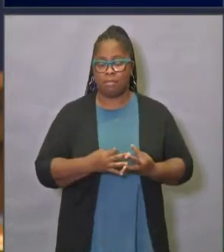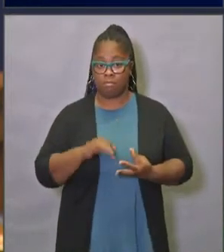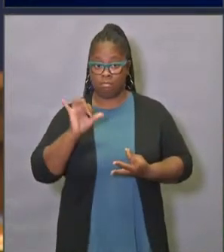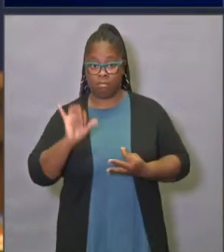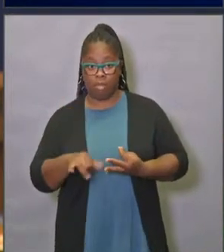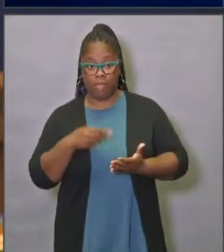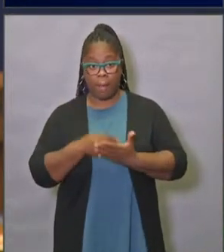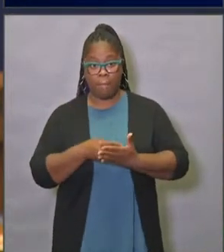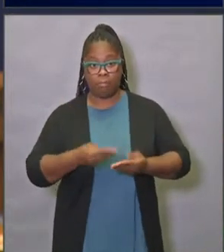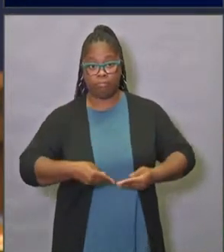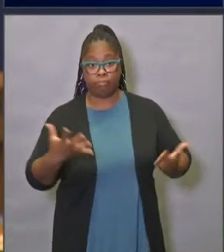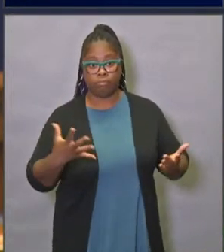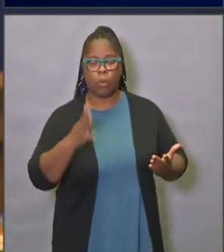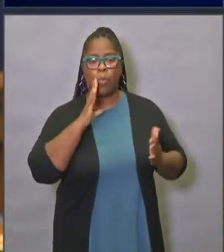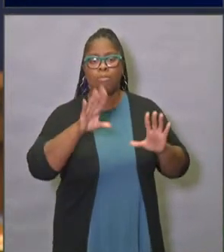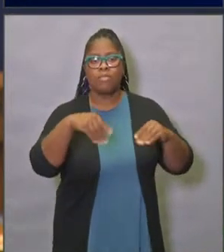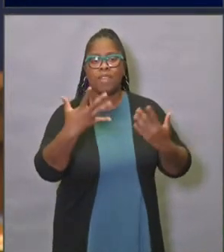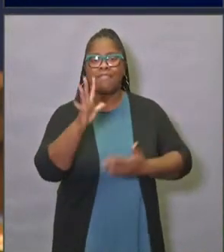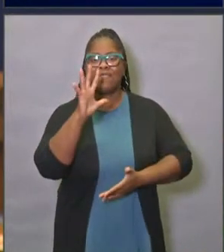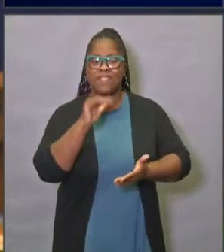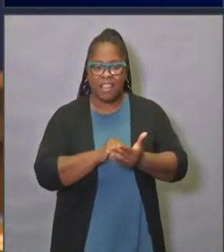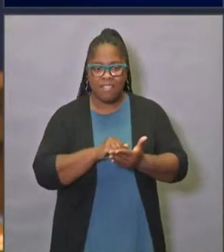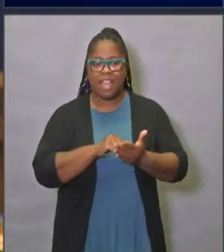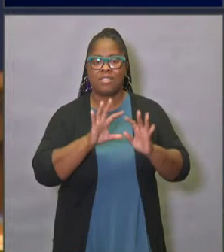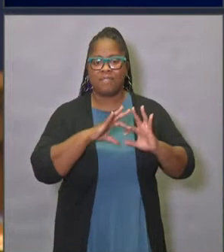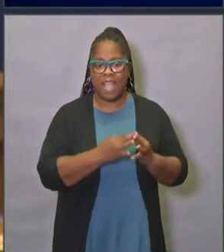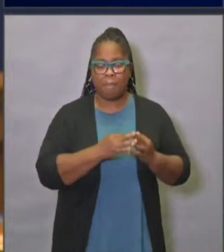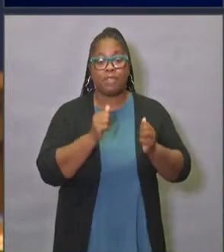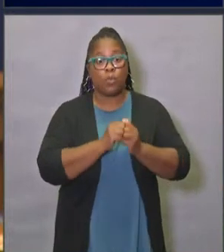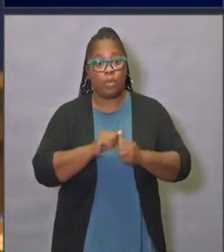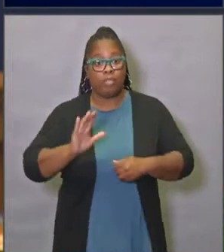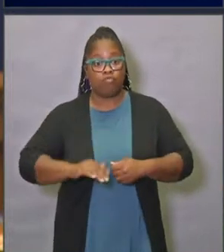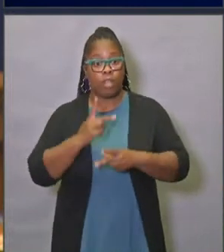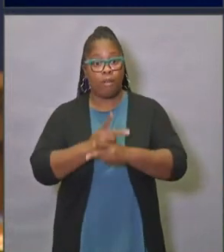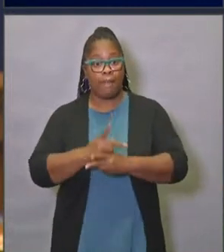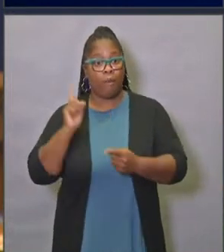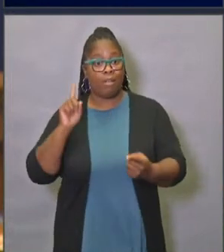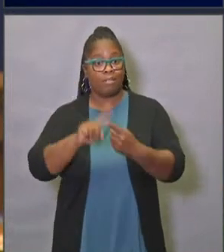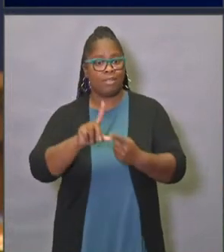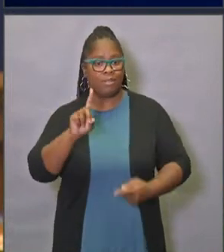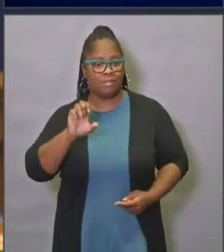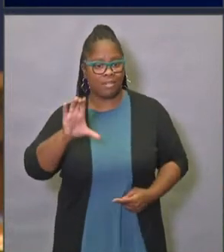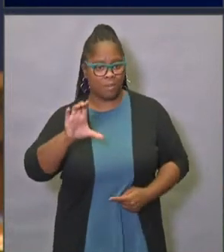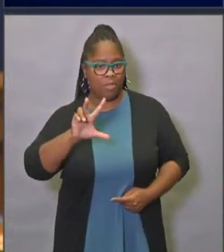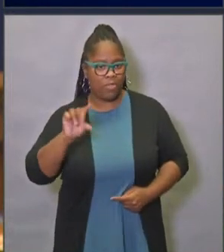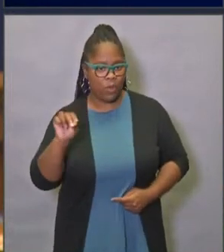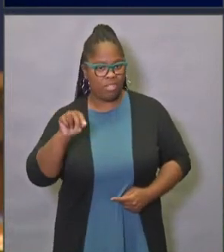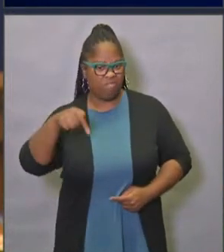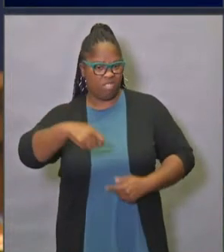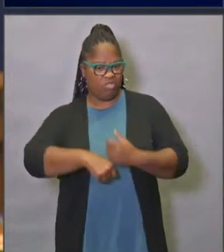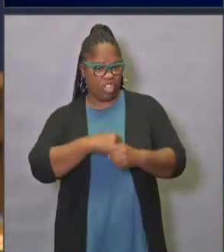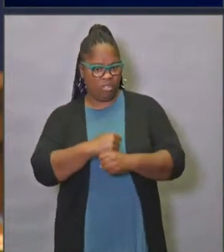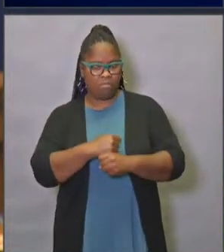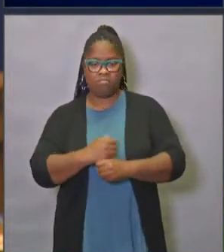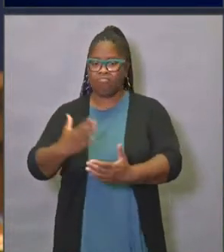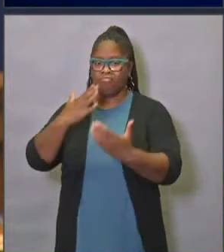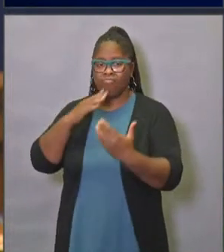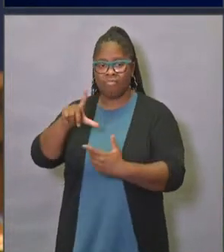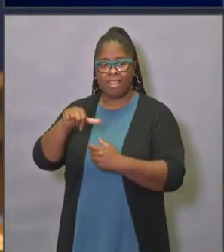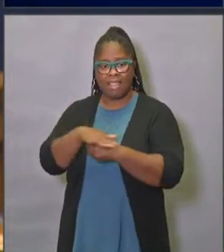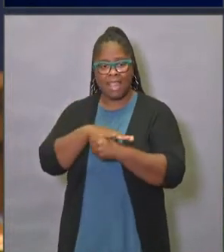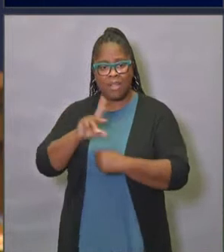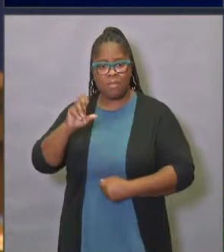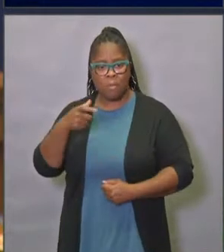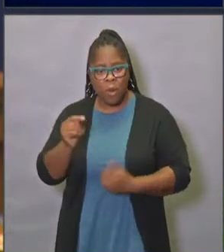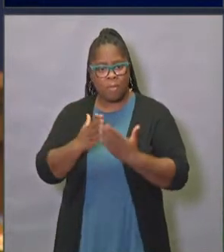5,000 low-income families and essential workers with child care through December 30th of 2020. I want to thank the LA County Department